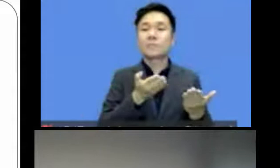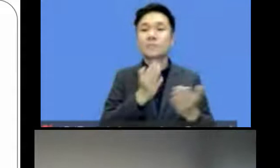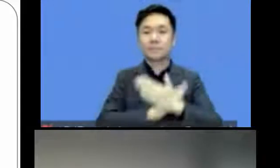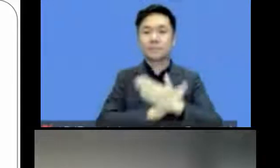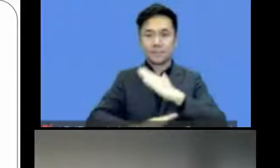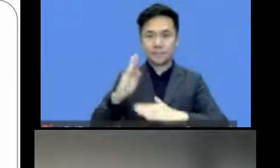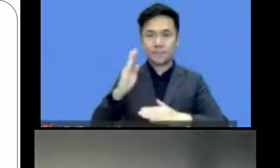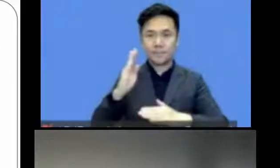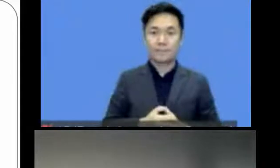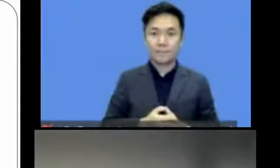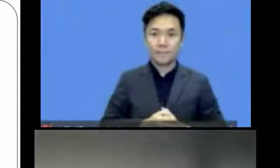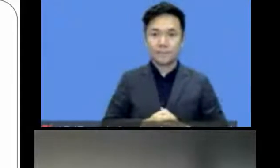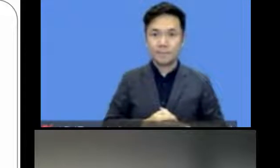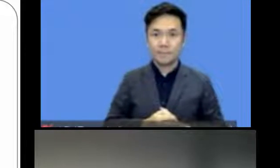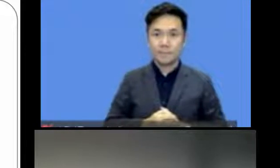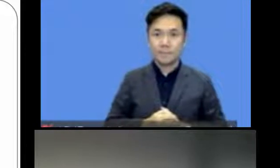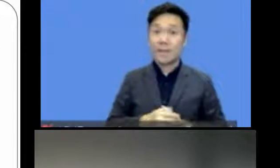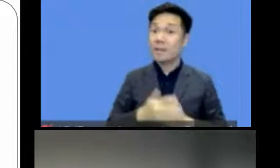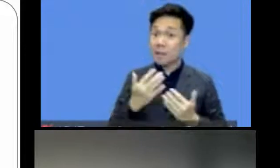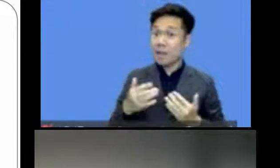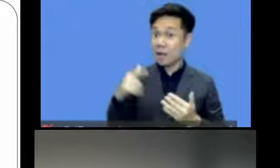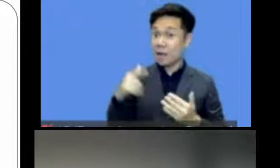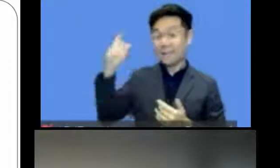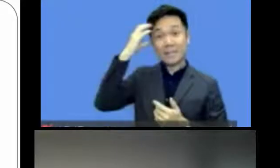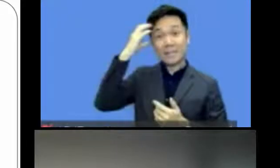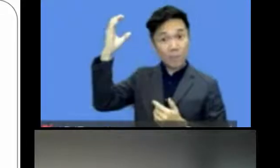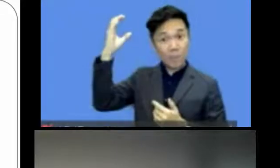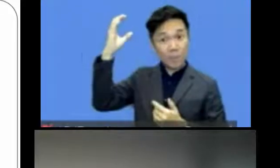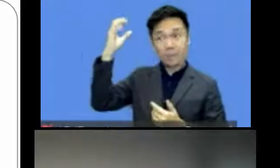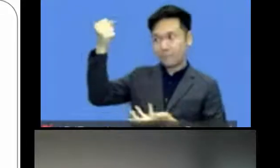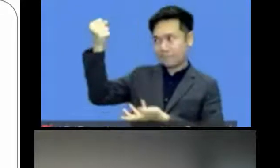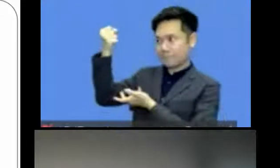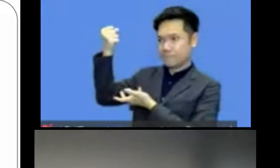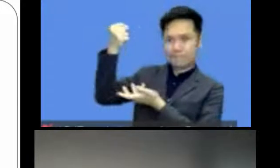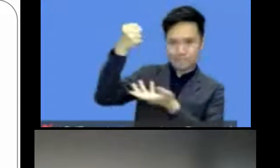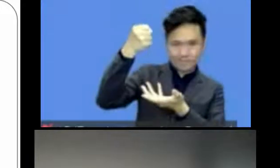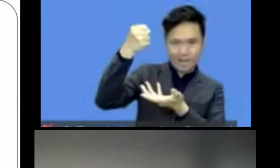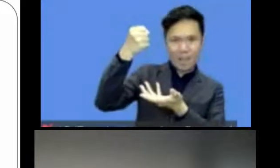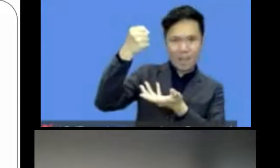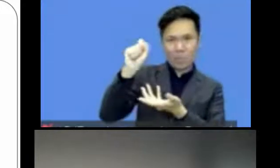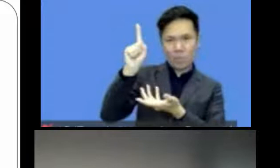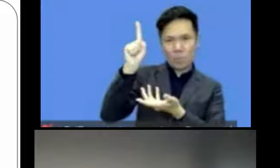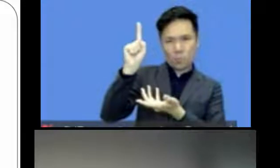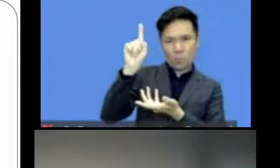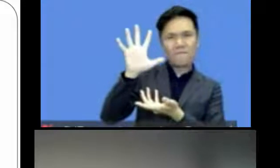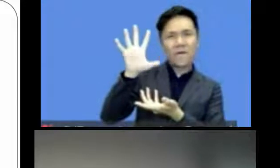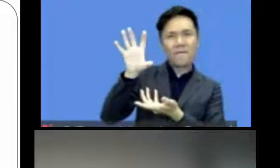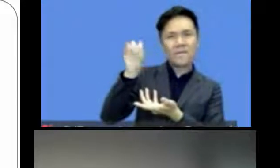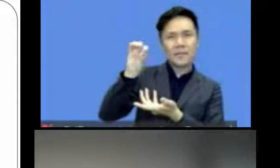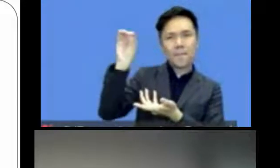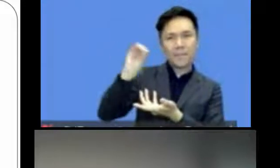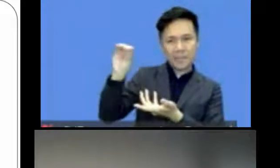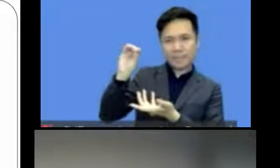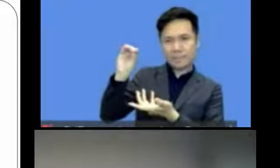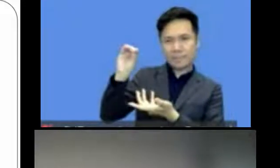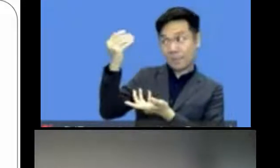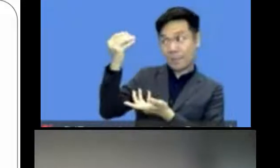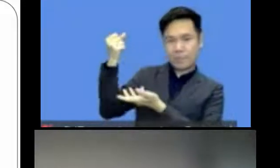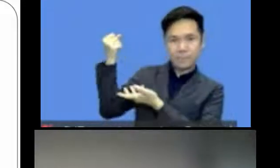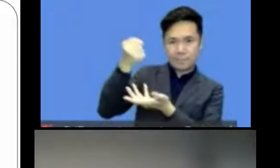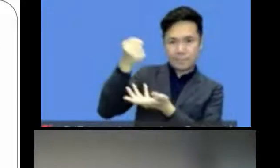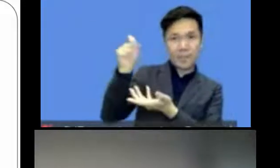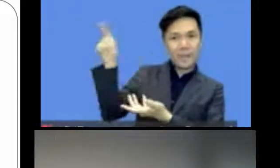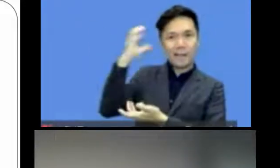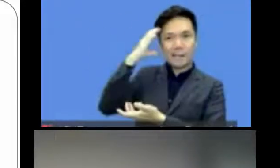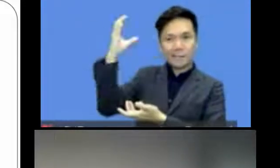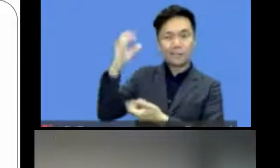halfly supported by the government. And most importantly, we have revised the